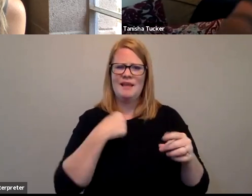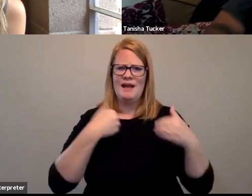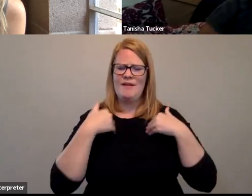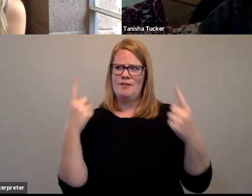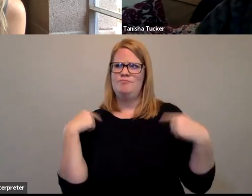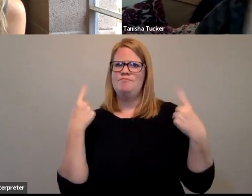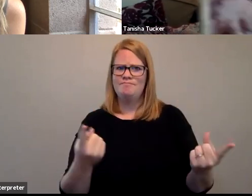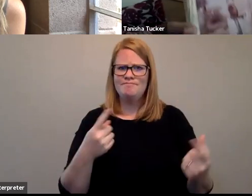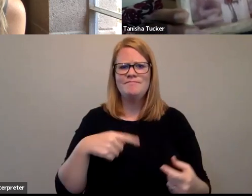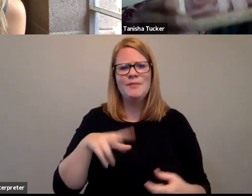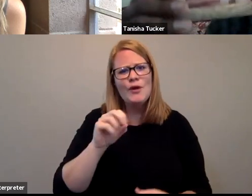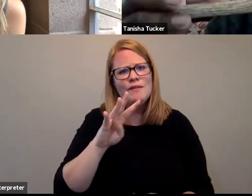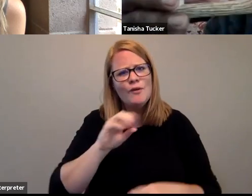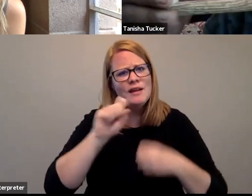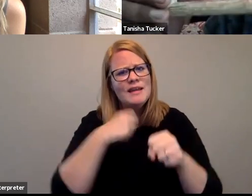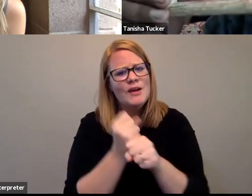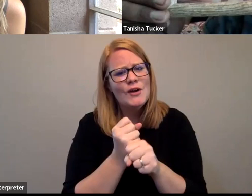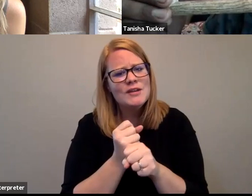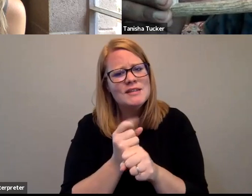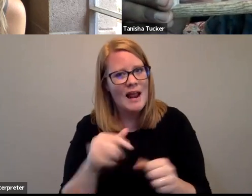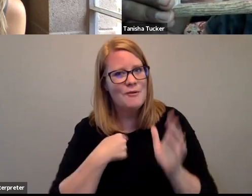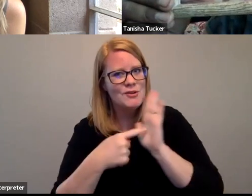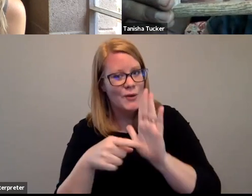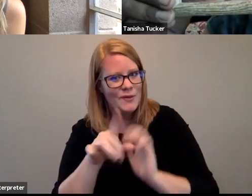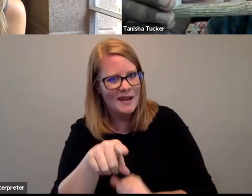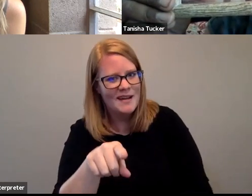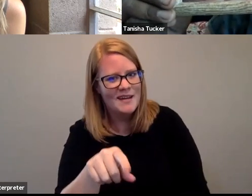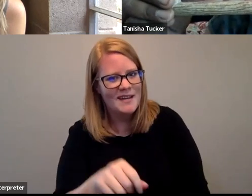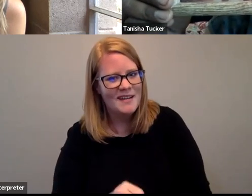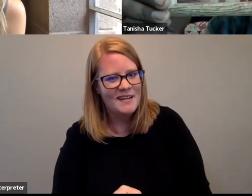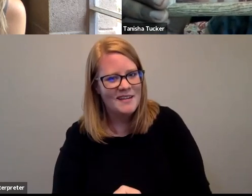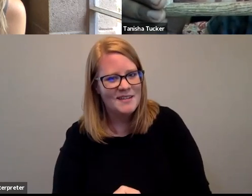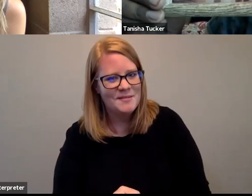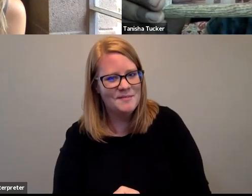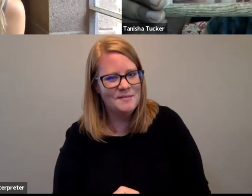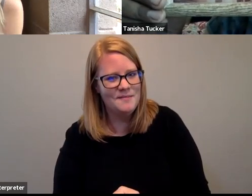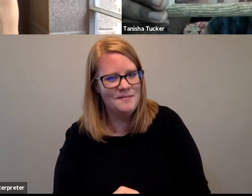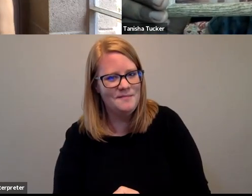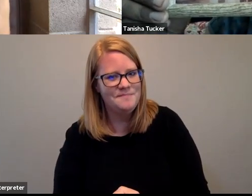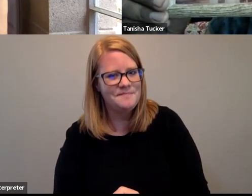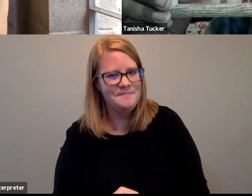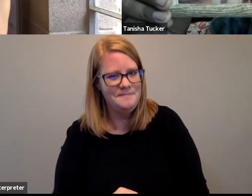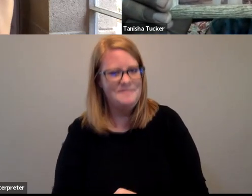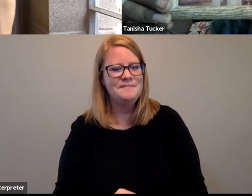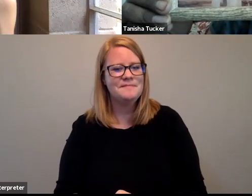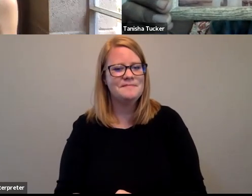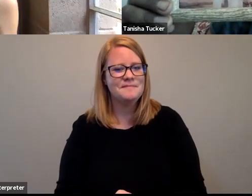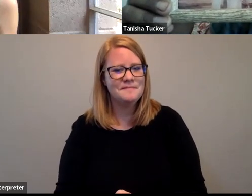of her harvesting with her, getting ready to cook. And of course, with